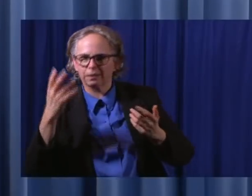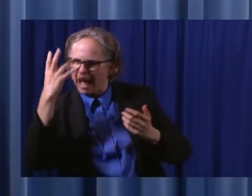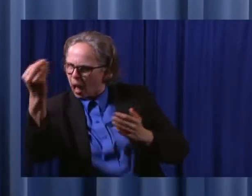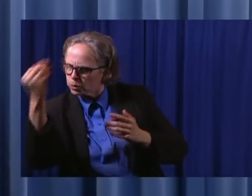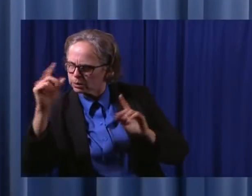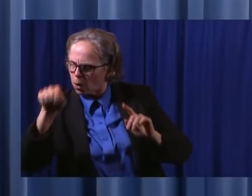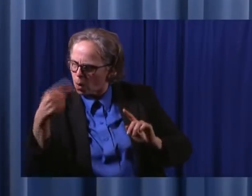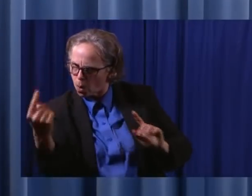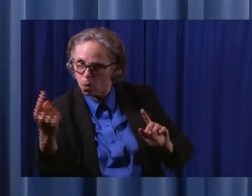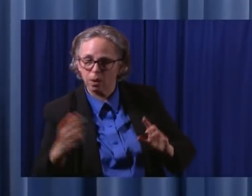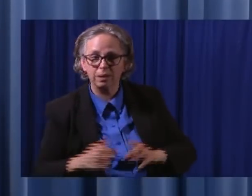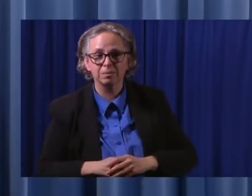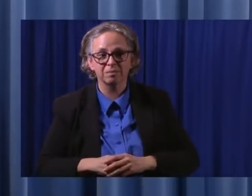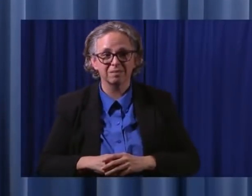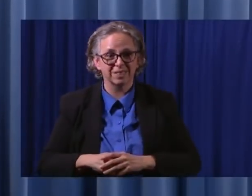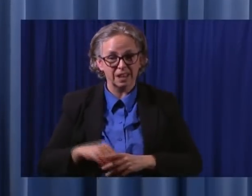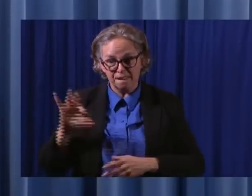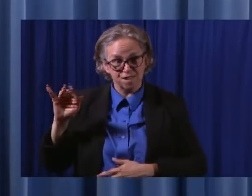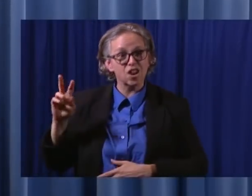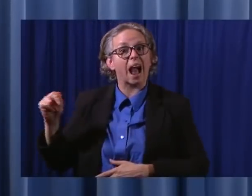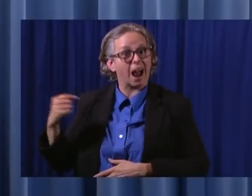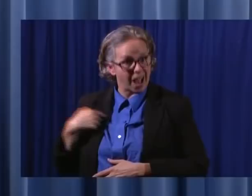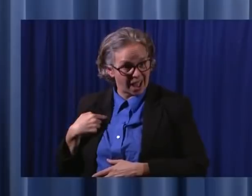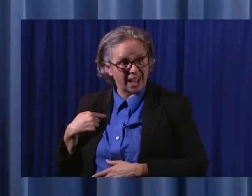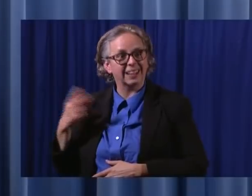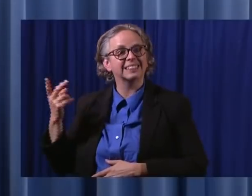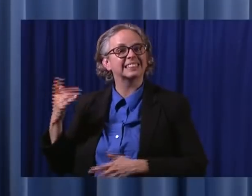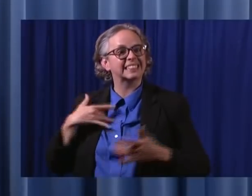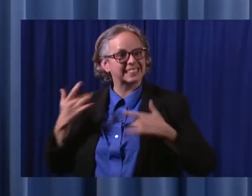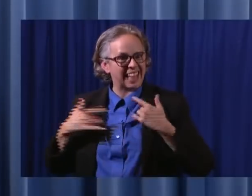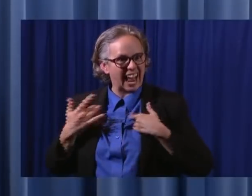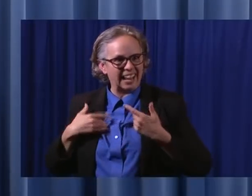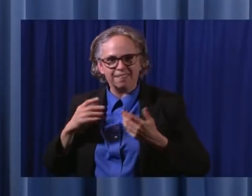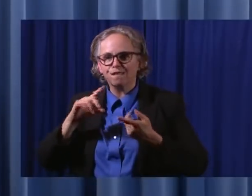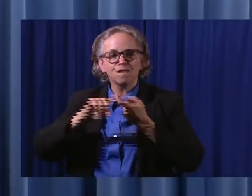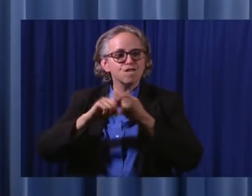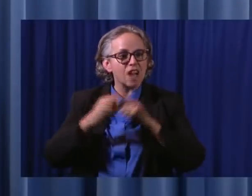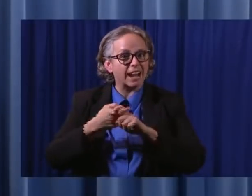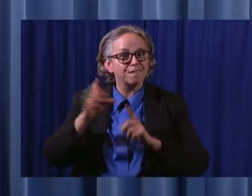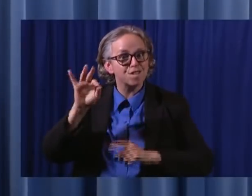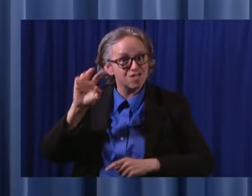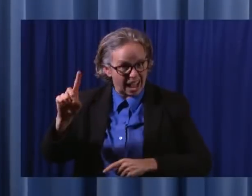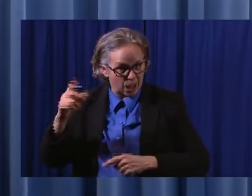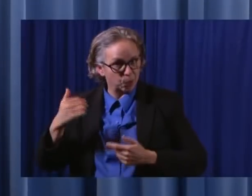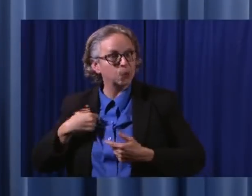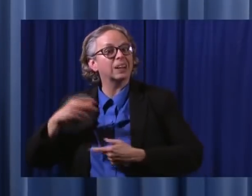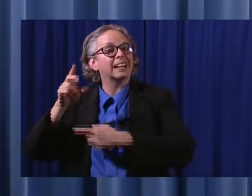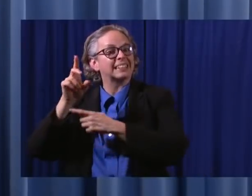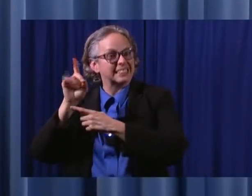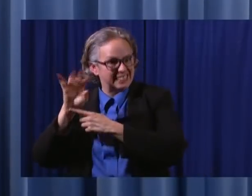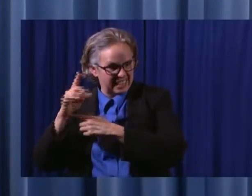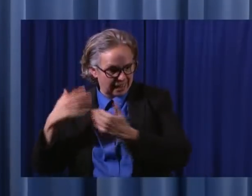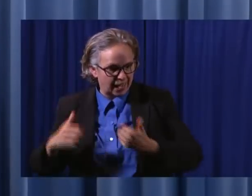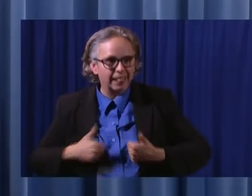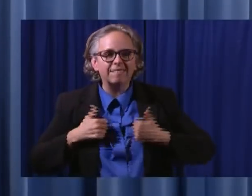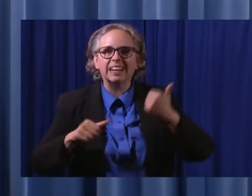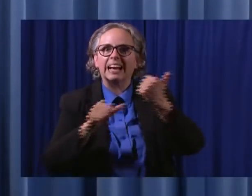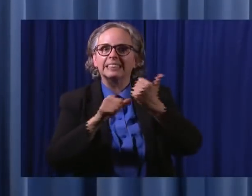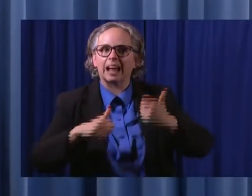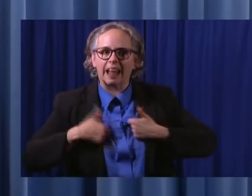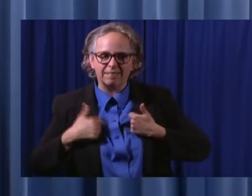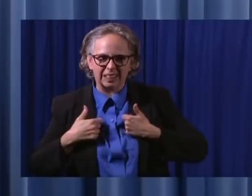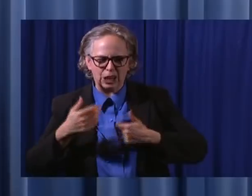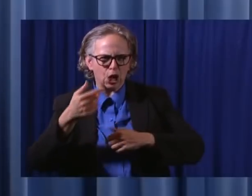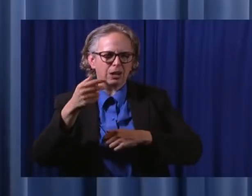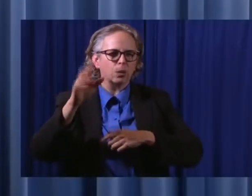friend Fred, who is in a facility, assisted living facility in Greene County. Today, we are